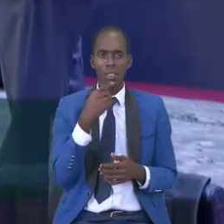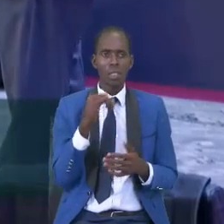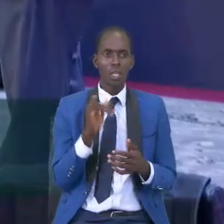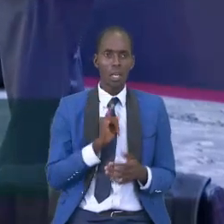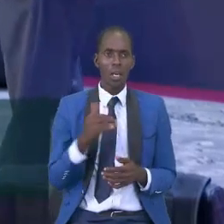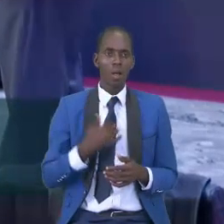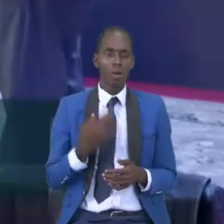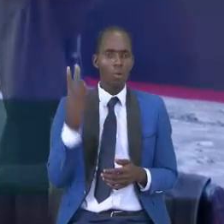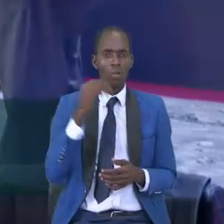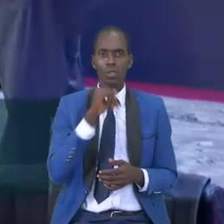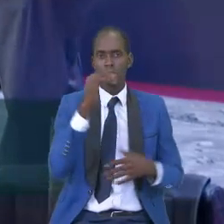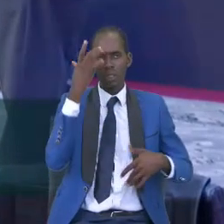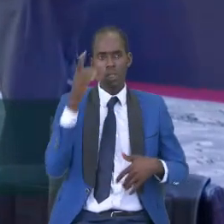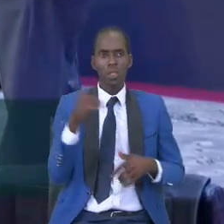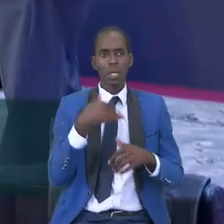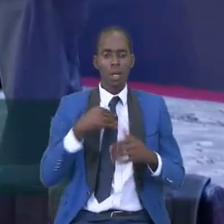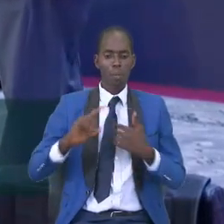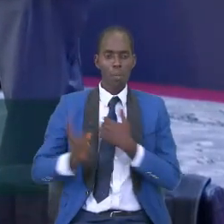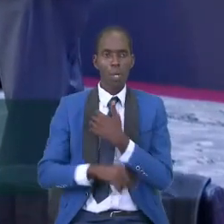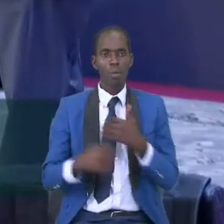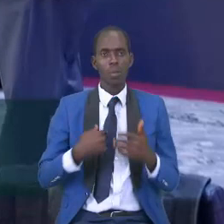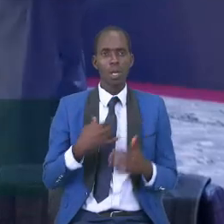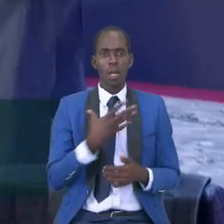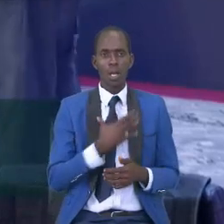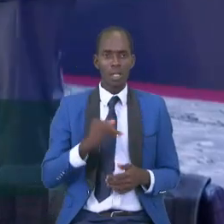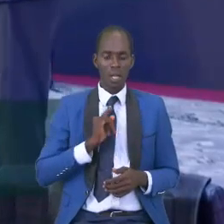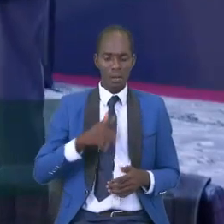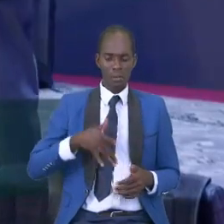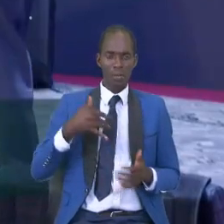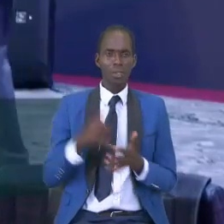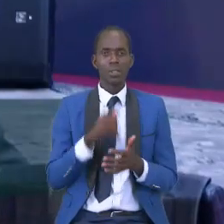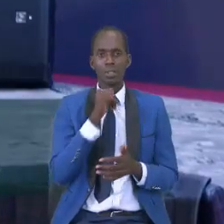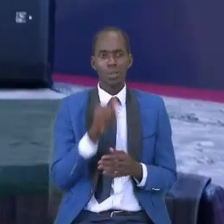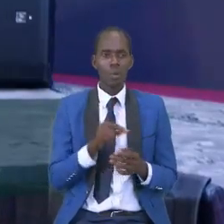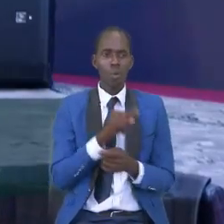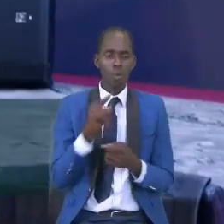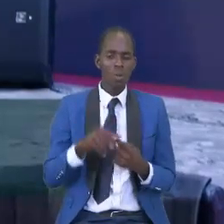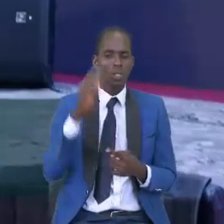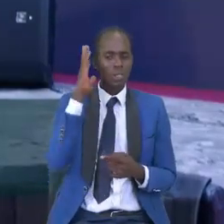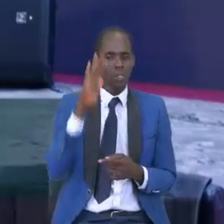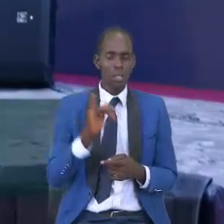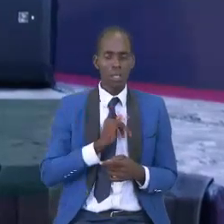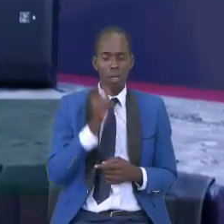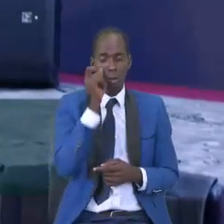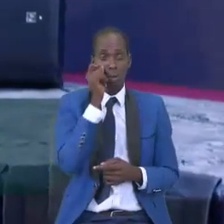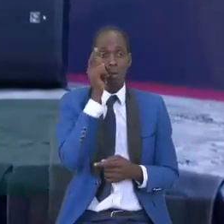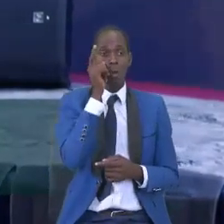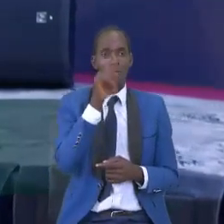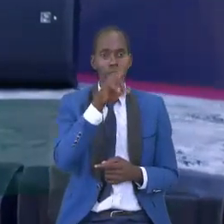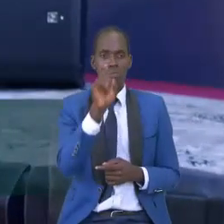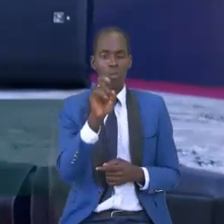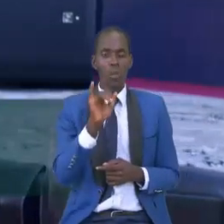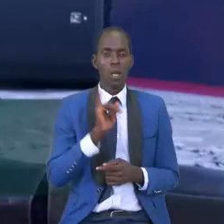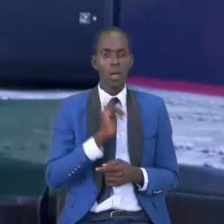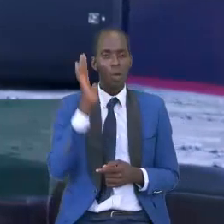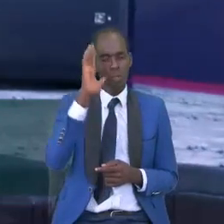felt it not. They shall, when shall I awake? I will seek it yet again. They'll